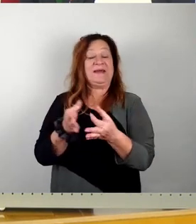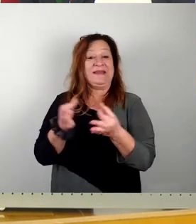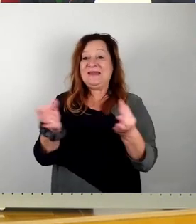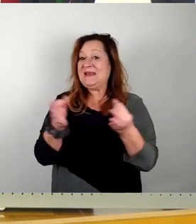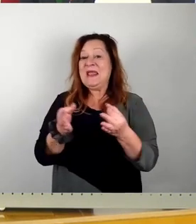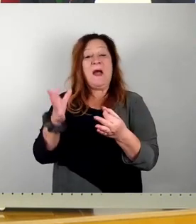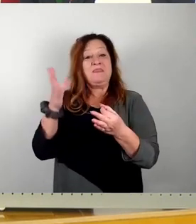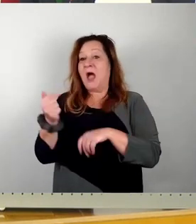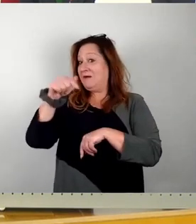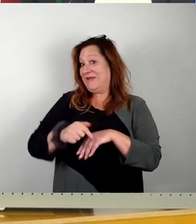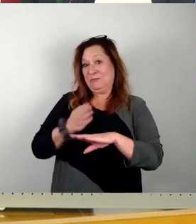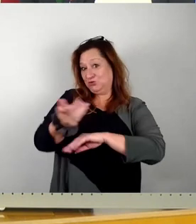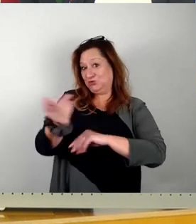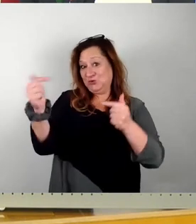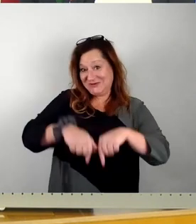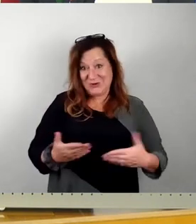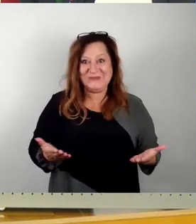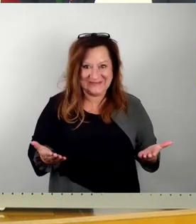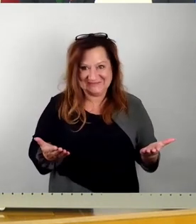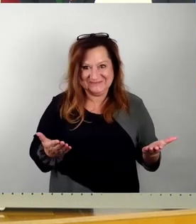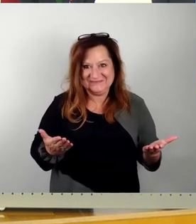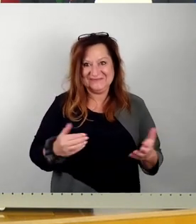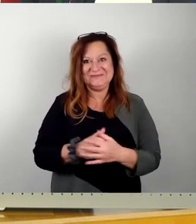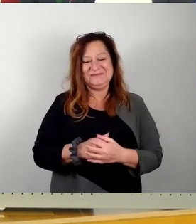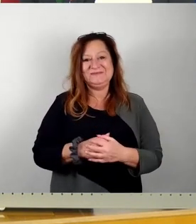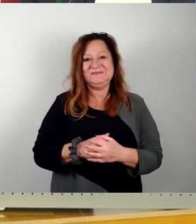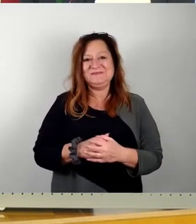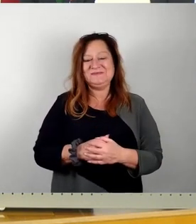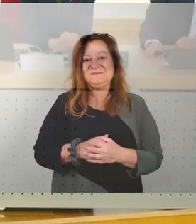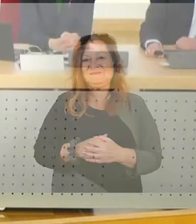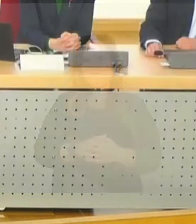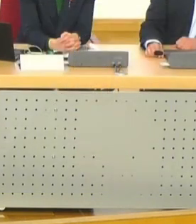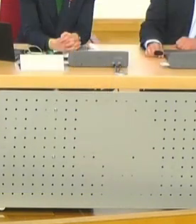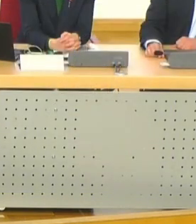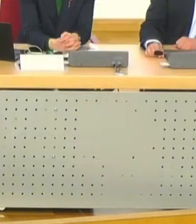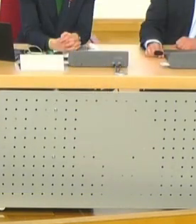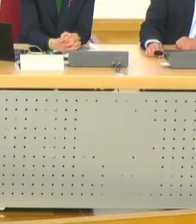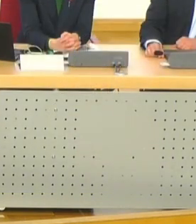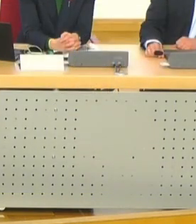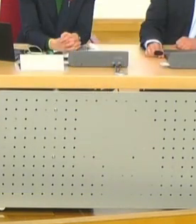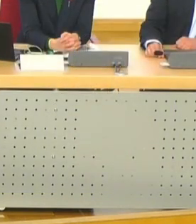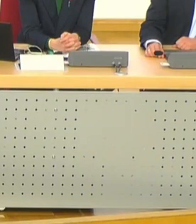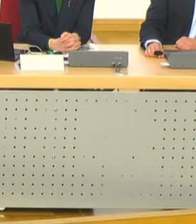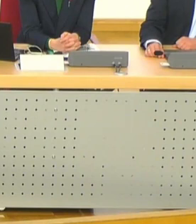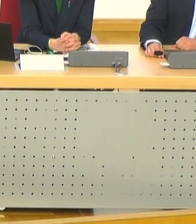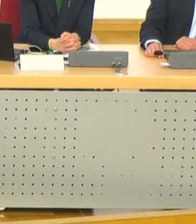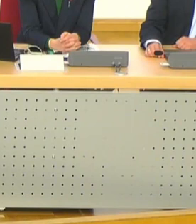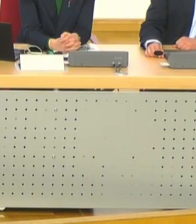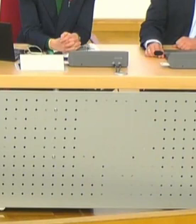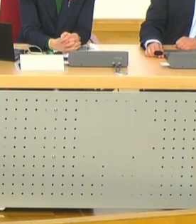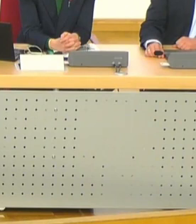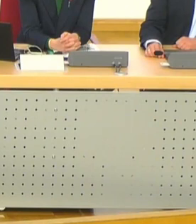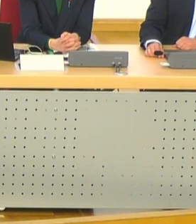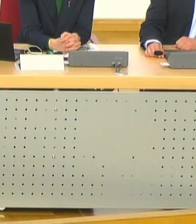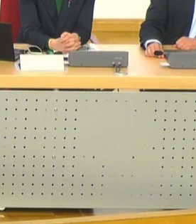All jokes aside, it is my honor to stand before you today and bring greetings on behalf of your